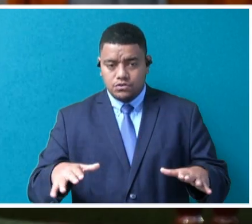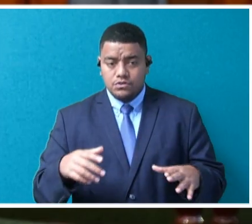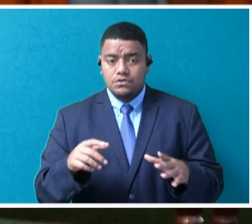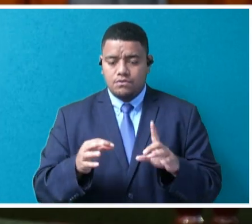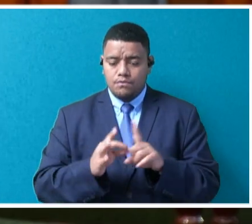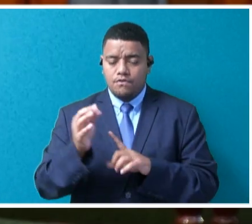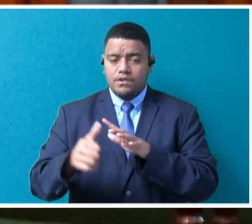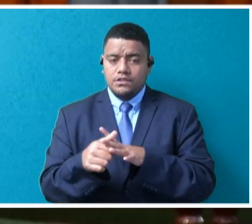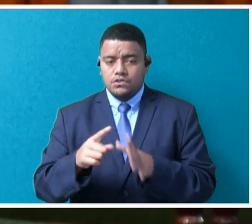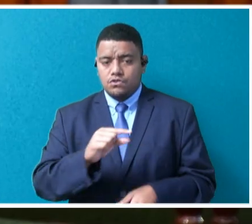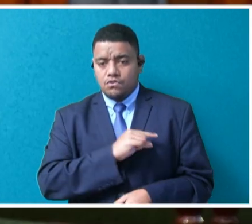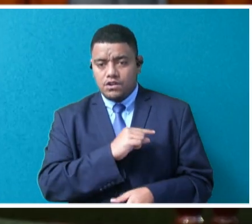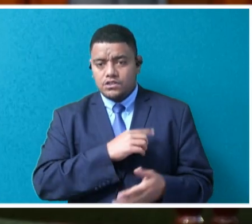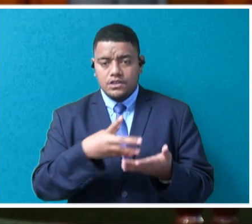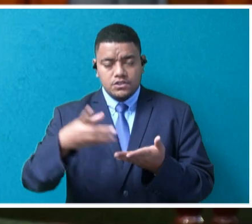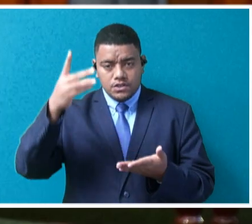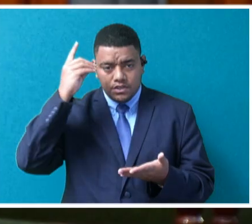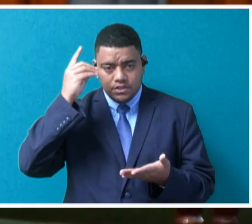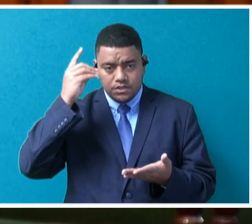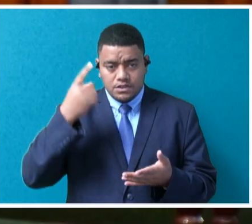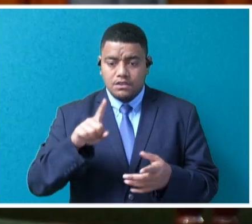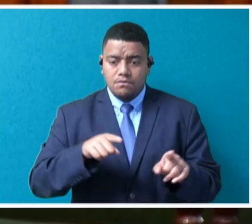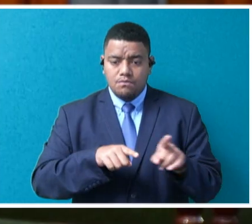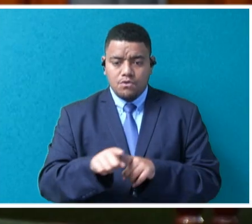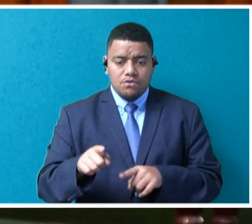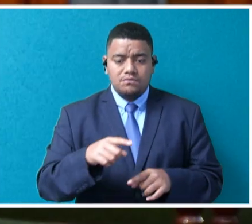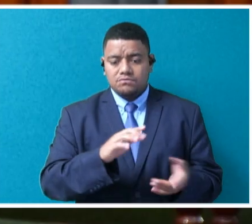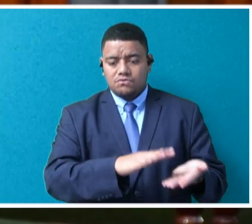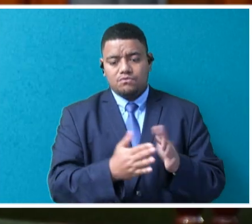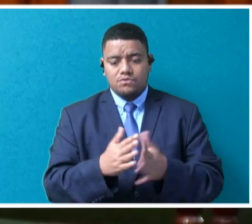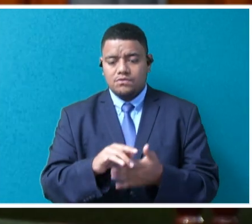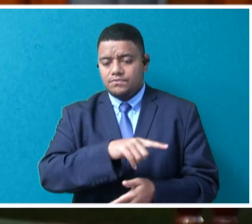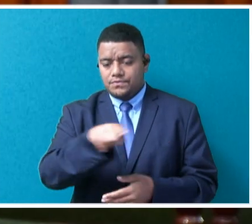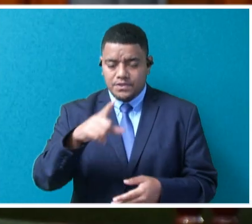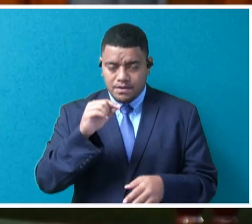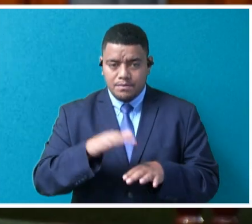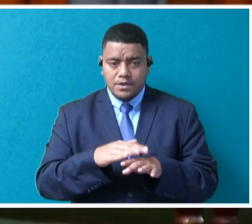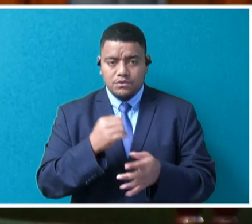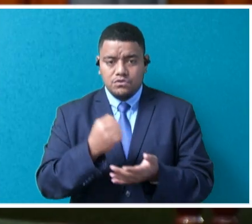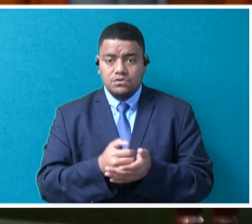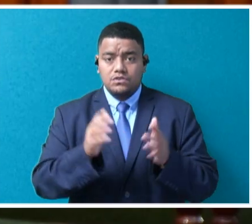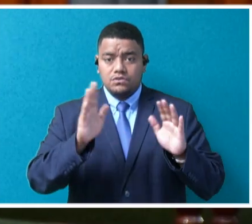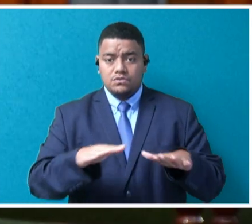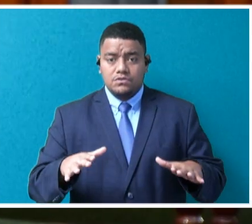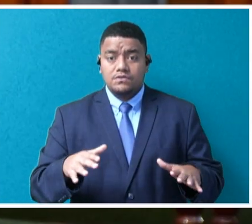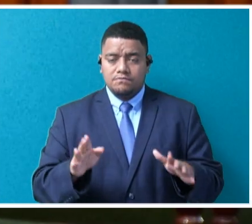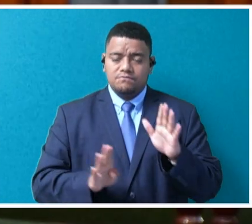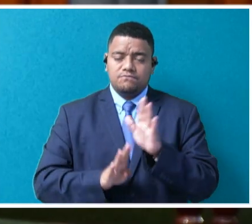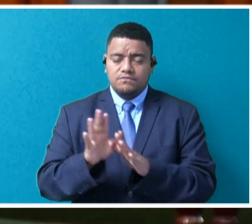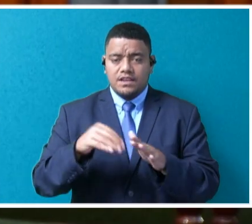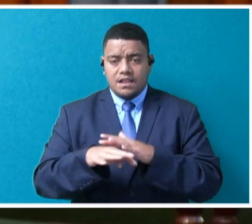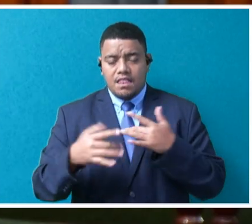access to quality education, even the most remote communities can ensure that their children thrive in